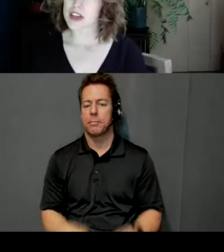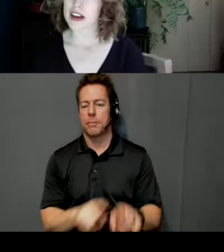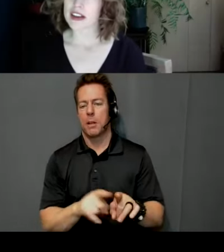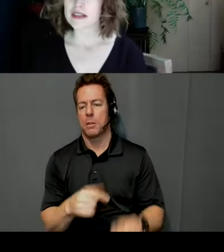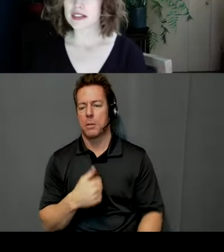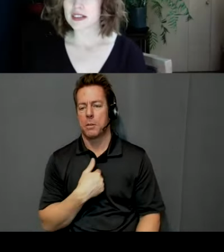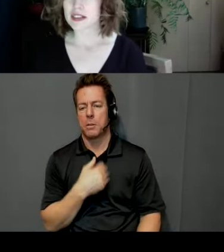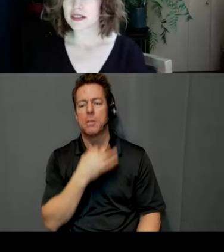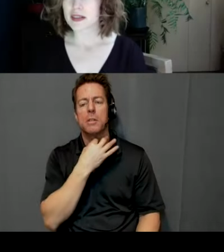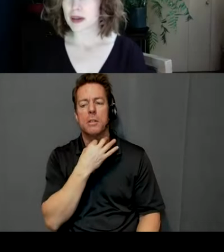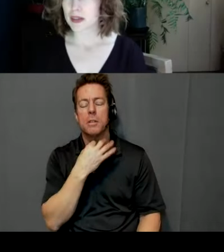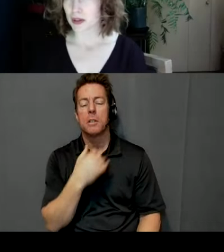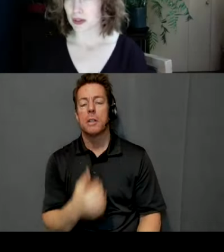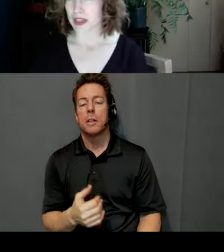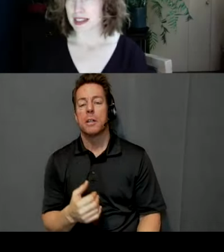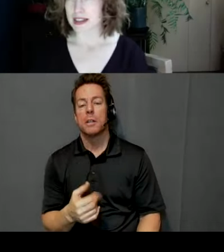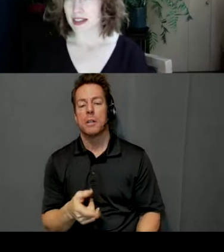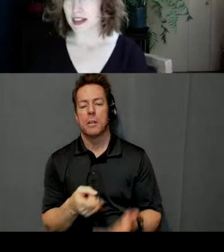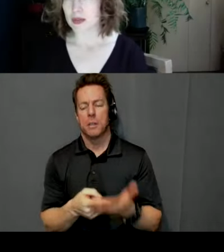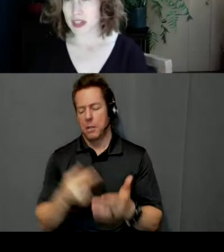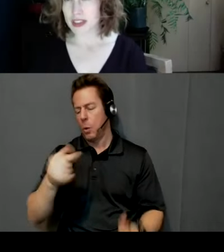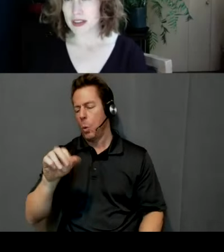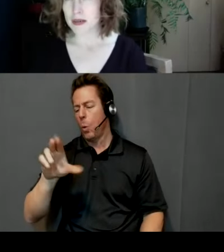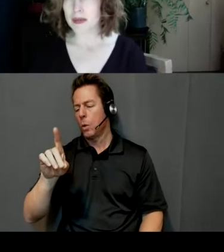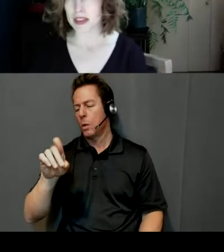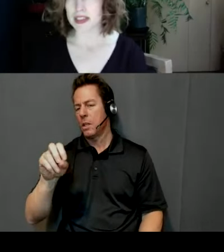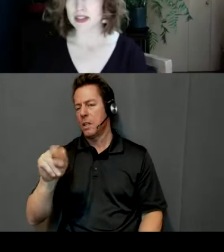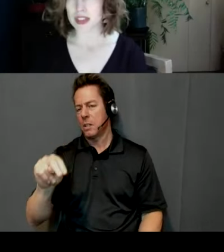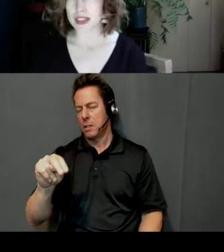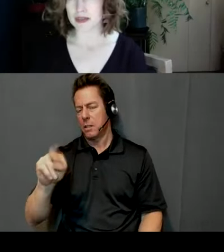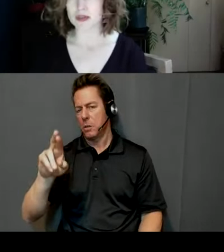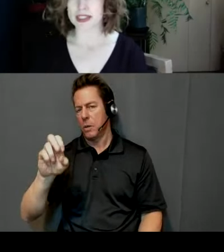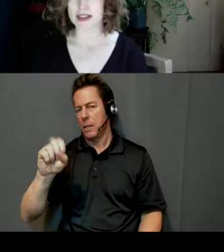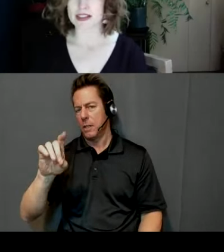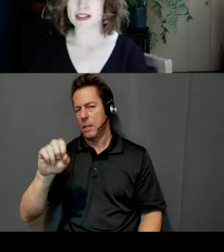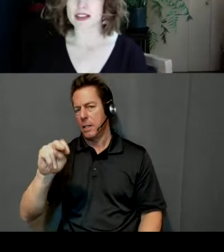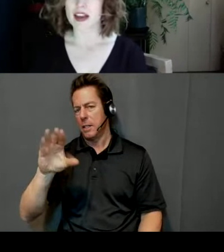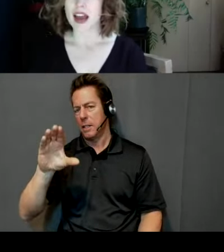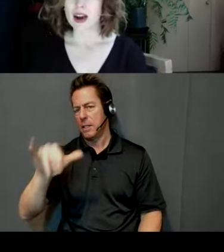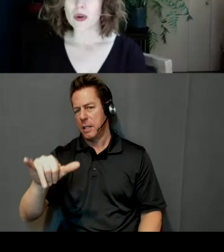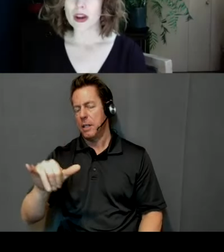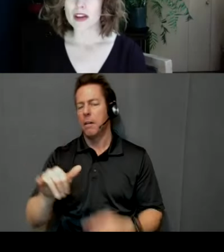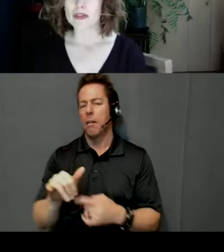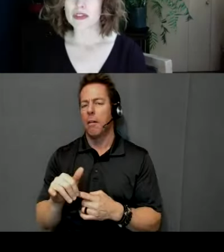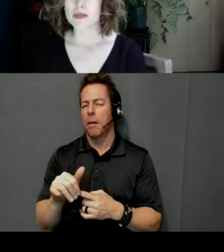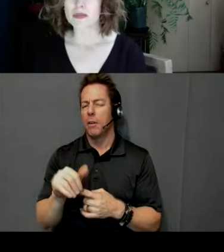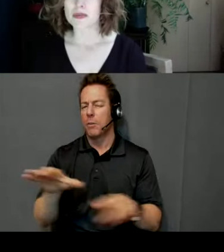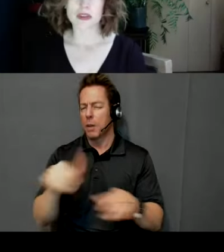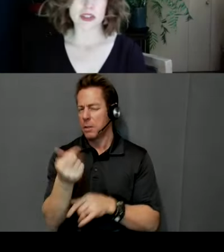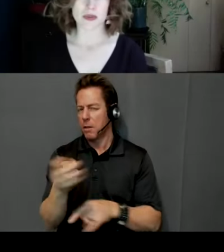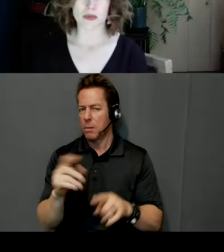so talking about the Golden Residency, and we've talked a little bit about this, you've done several residencies. How have